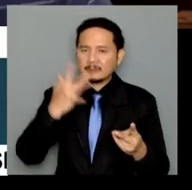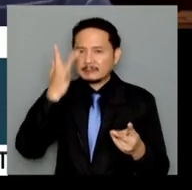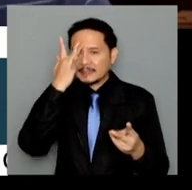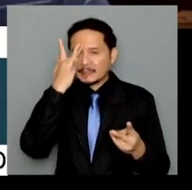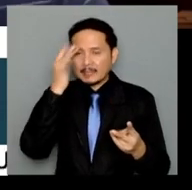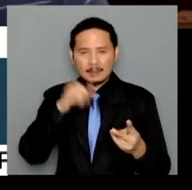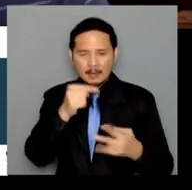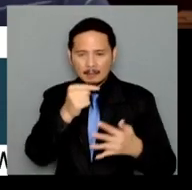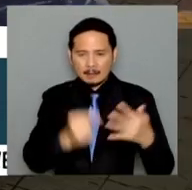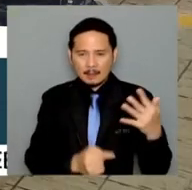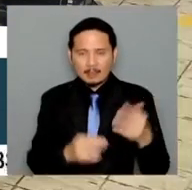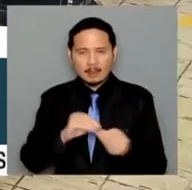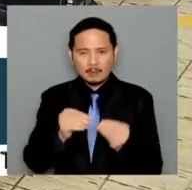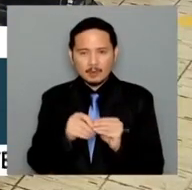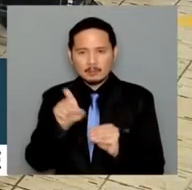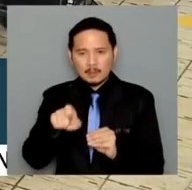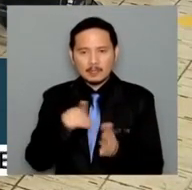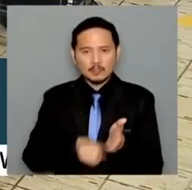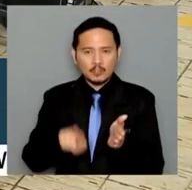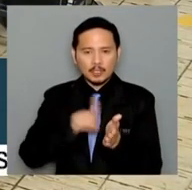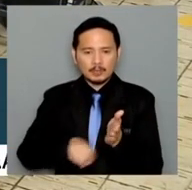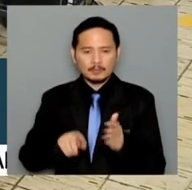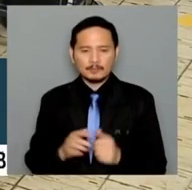ating kailangan bantayan.